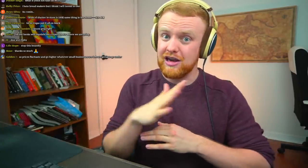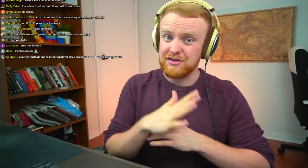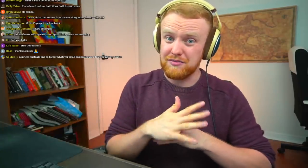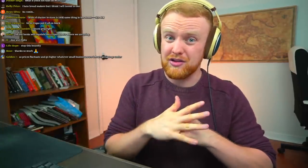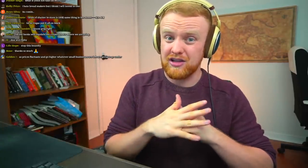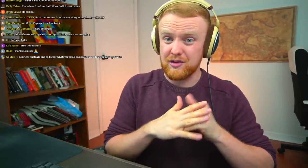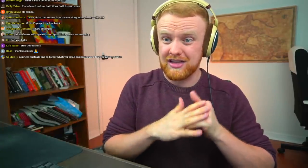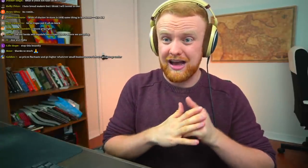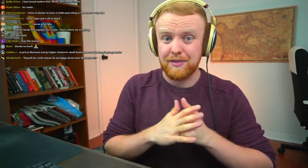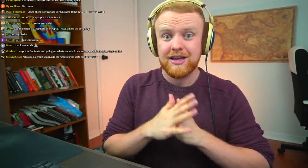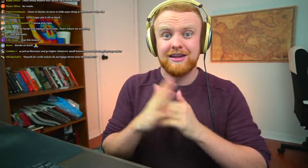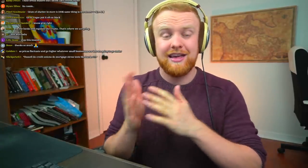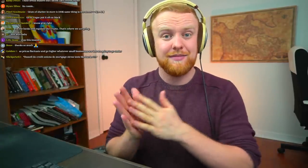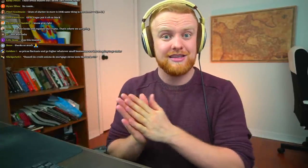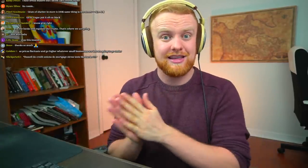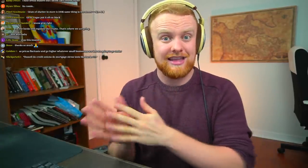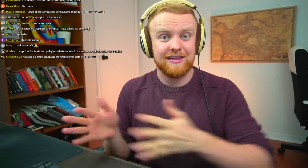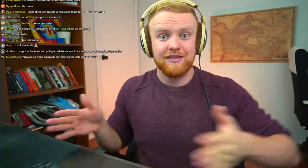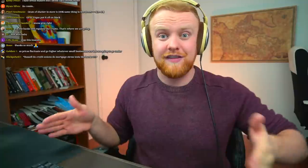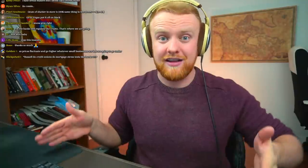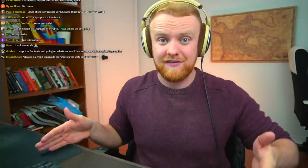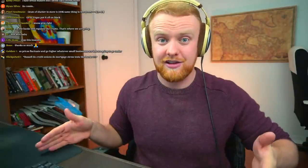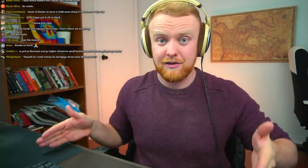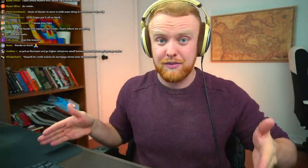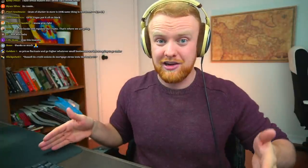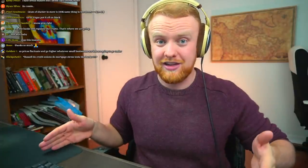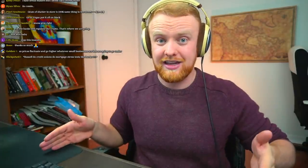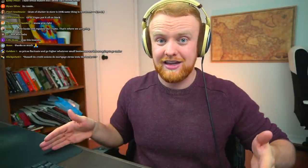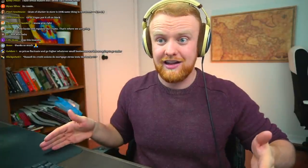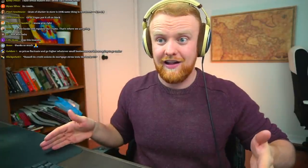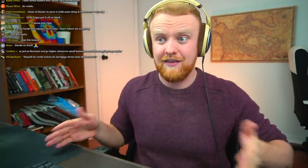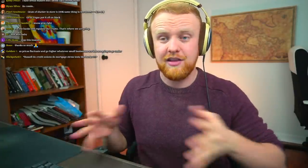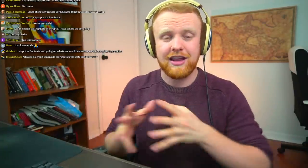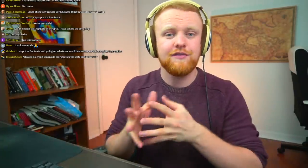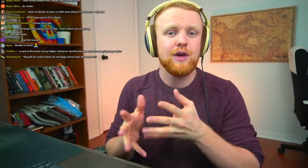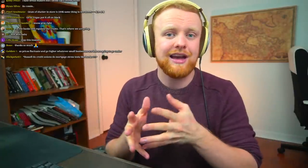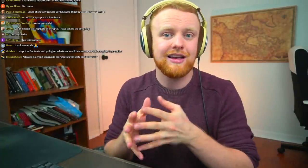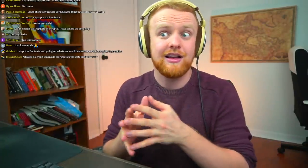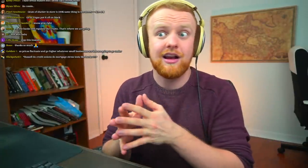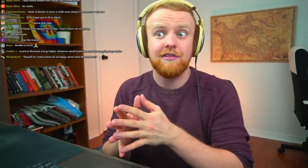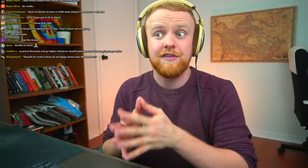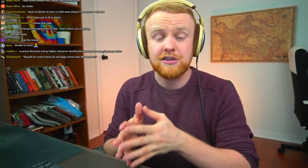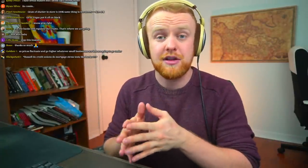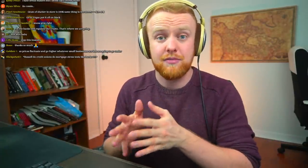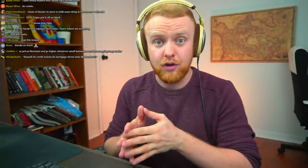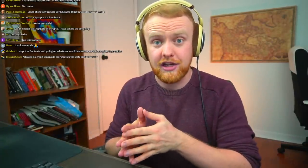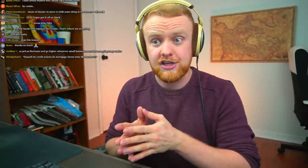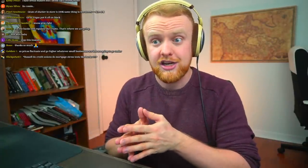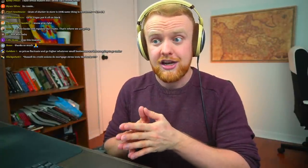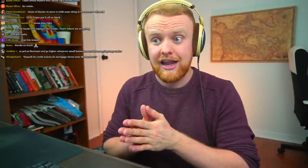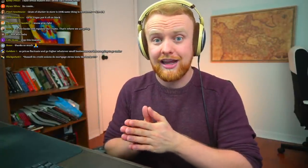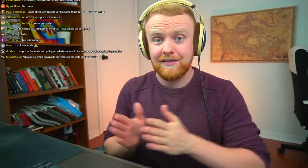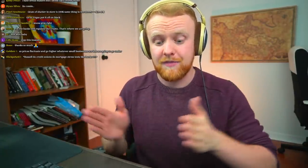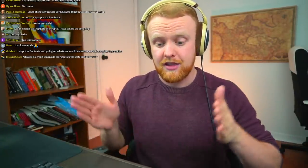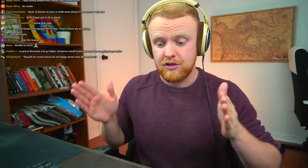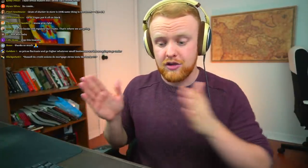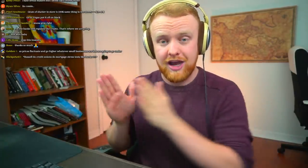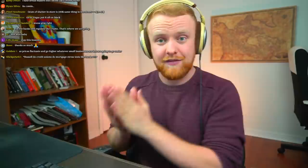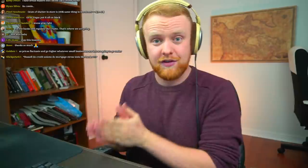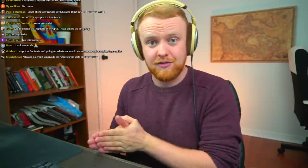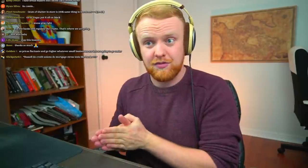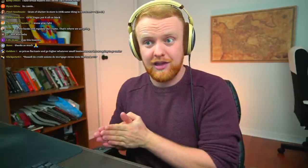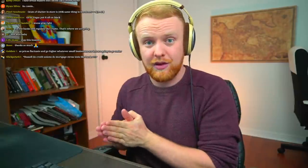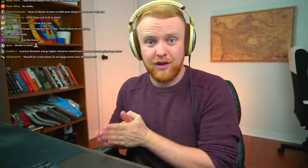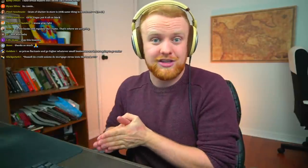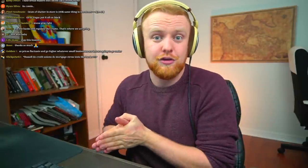as your housing bill goes up. Now, that means at the end of the 5-year period, if you had a fixed rate mortgage and you got